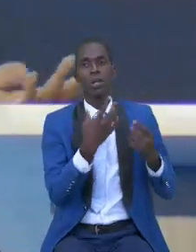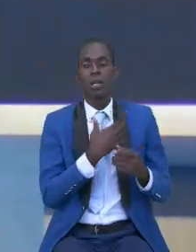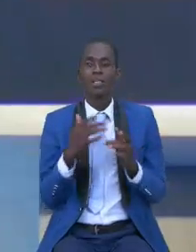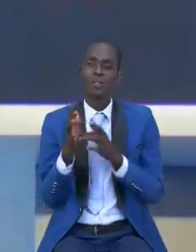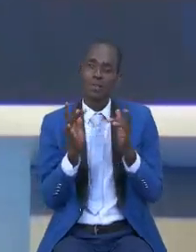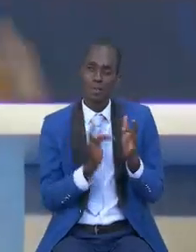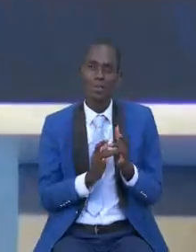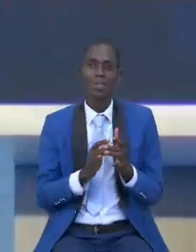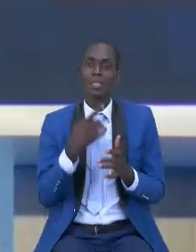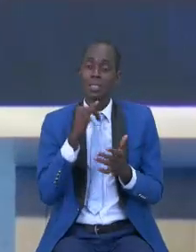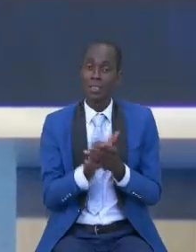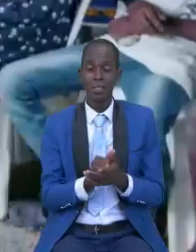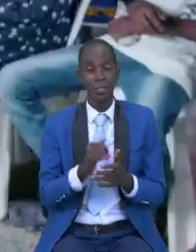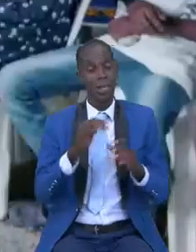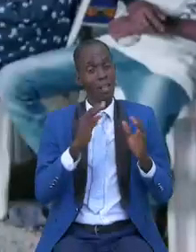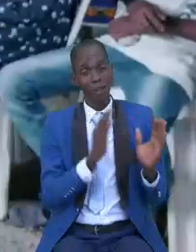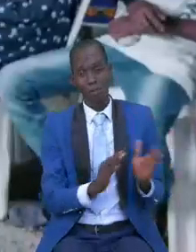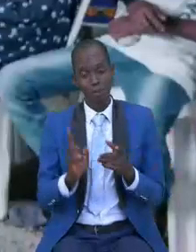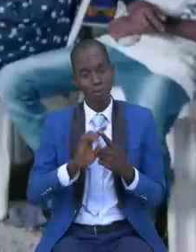said, according to your language,